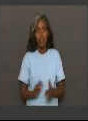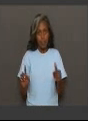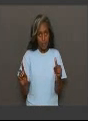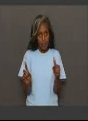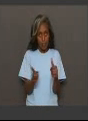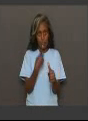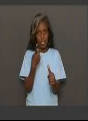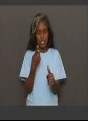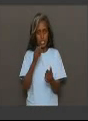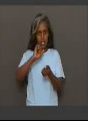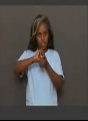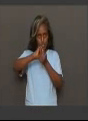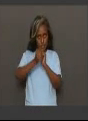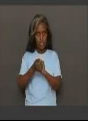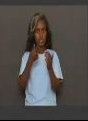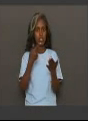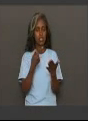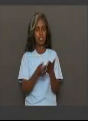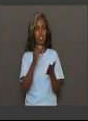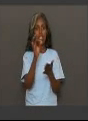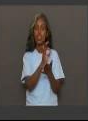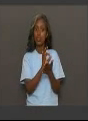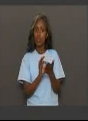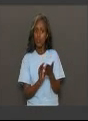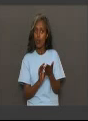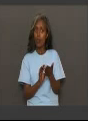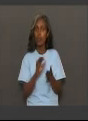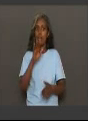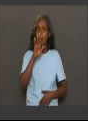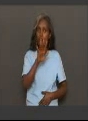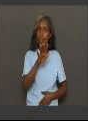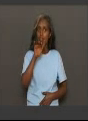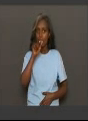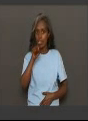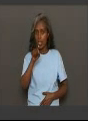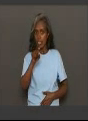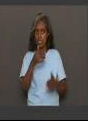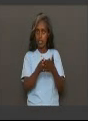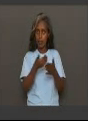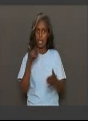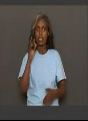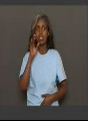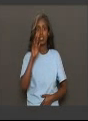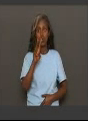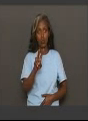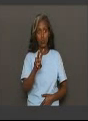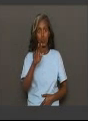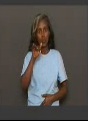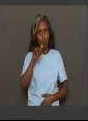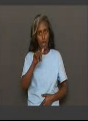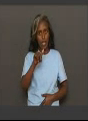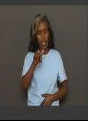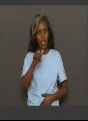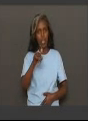First, change this to the form 5x minus